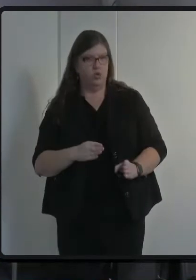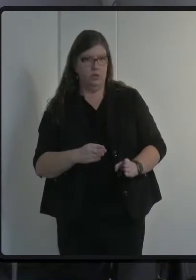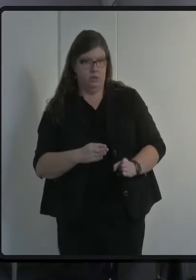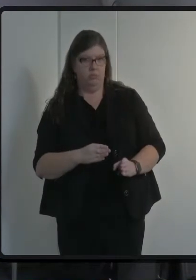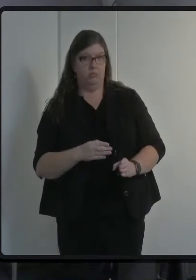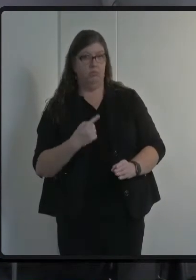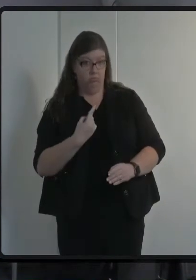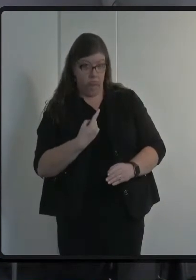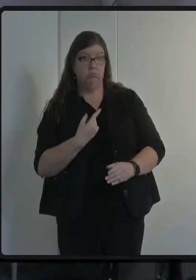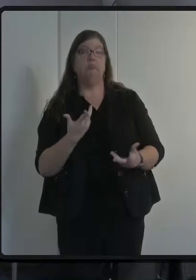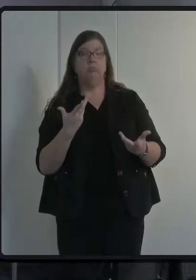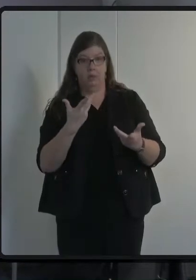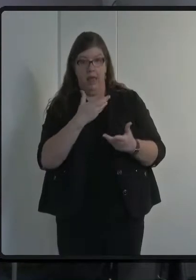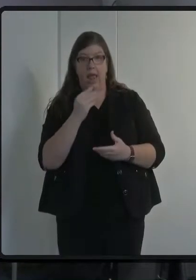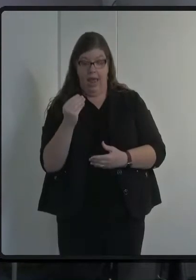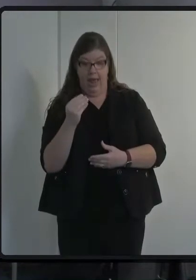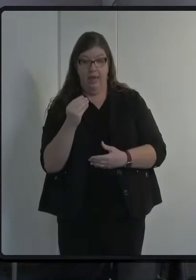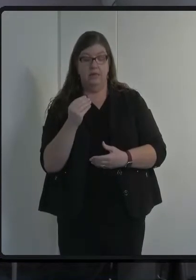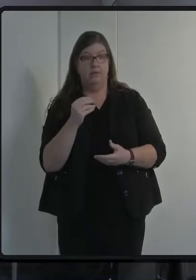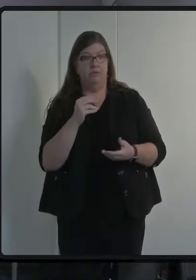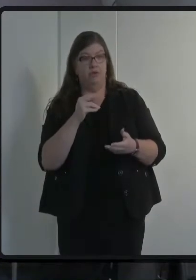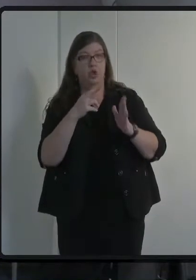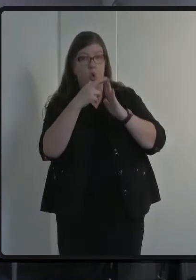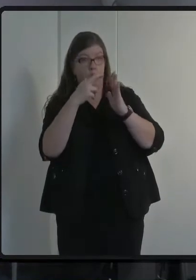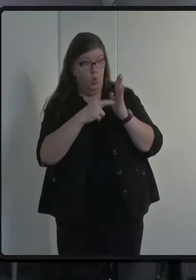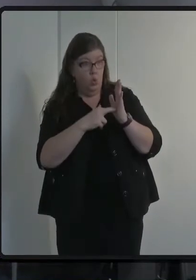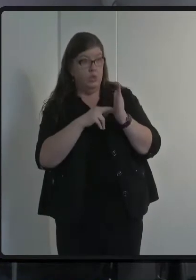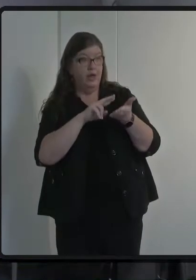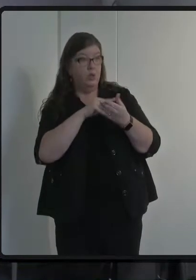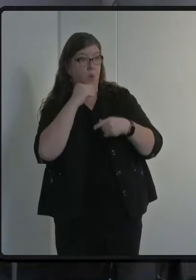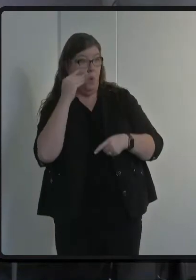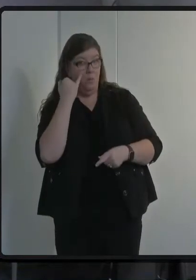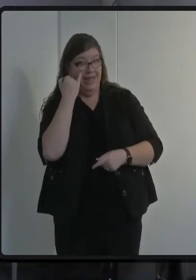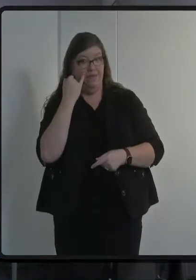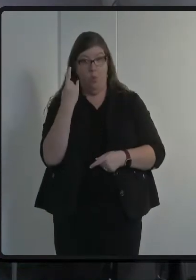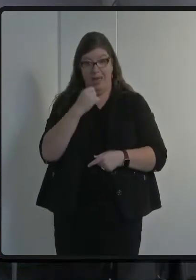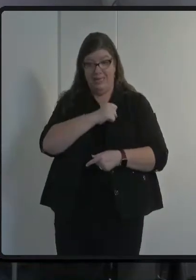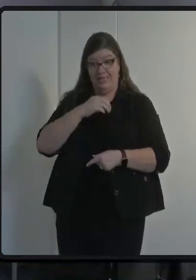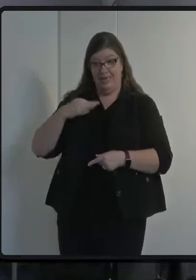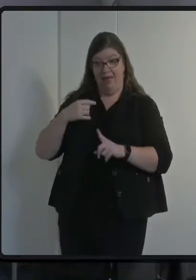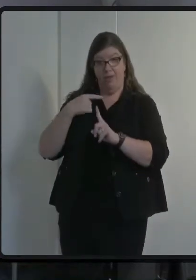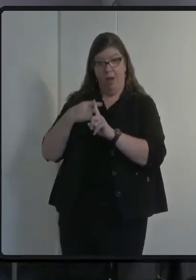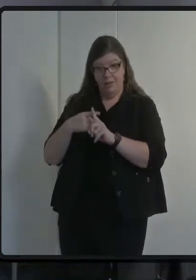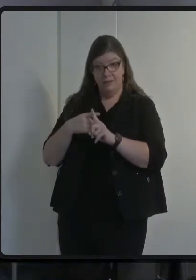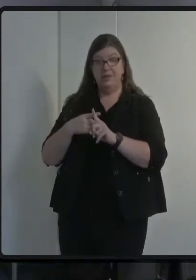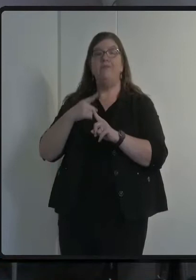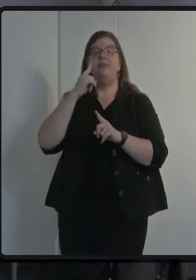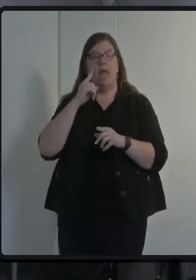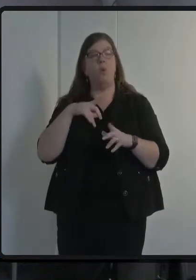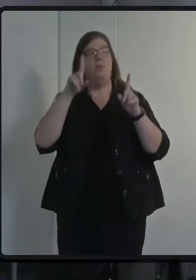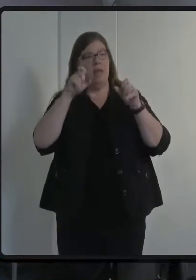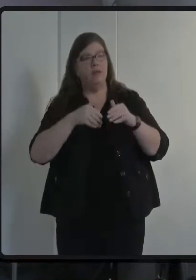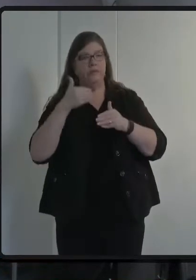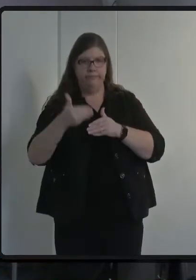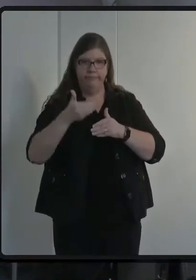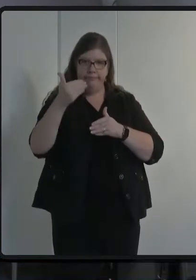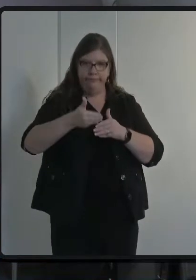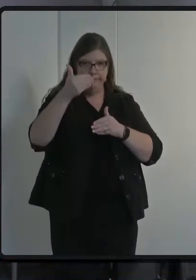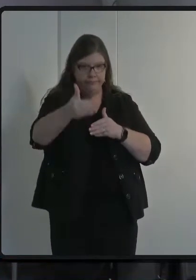the rules in nursing homes are when a staff person tests positive, they get routinely tested